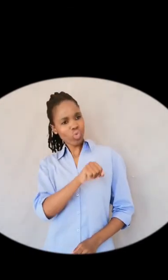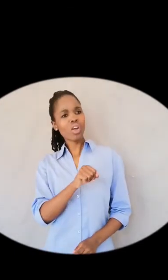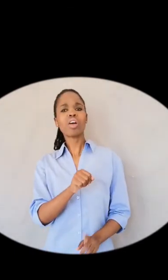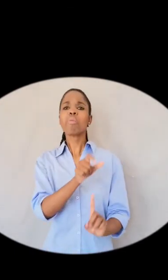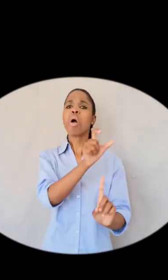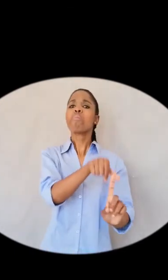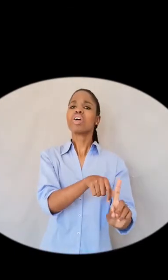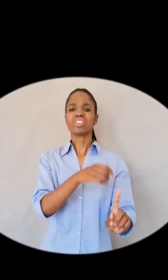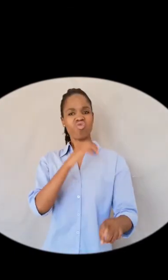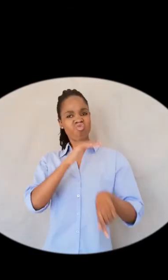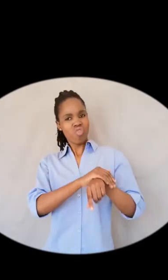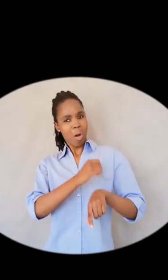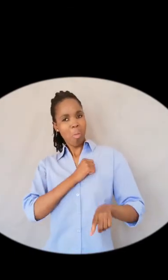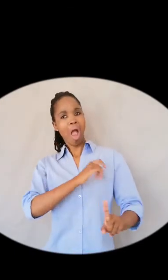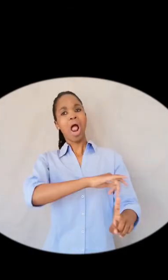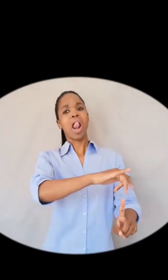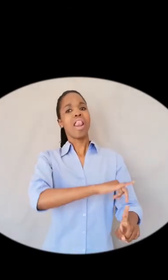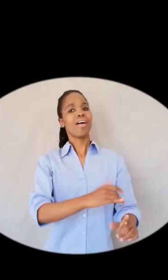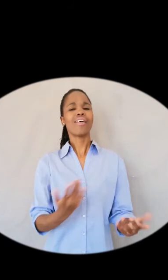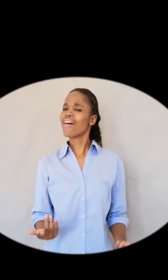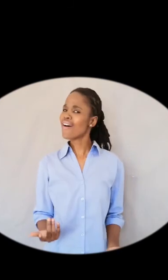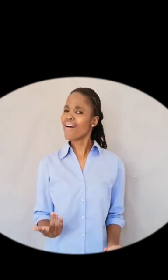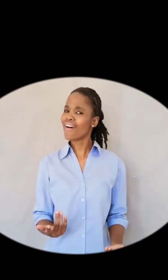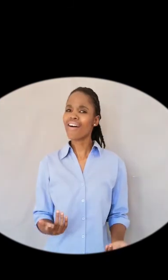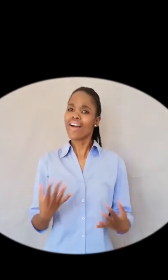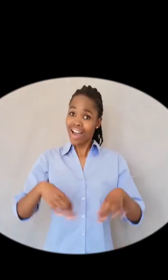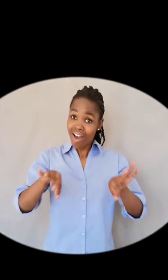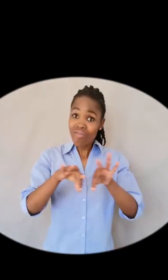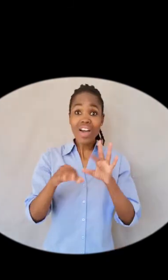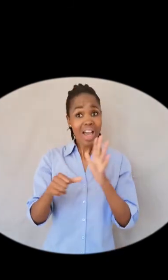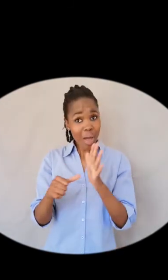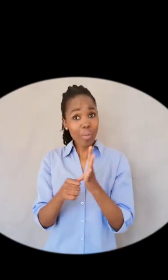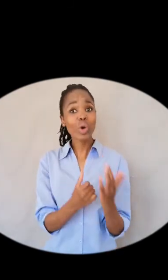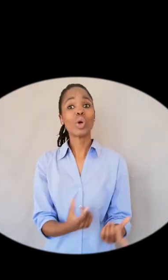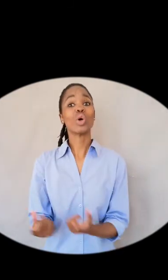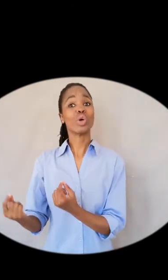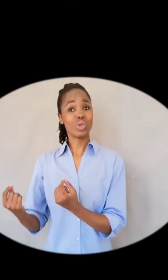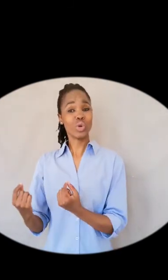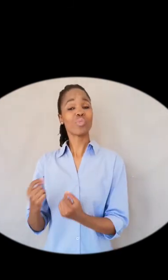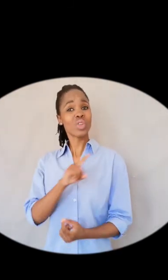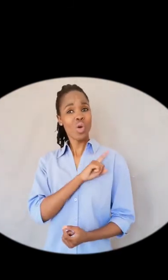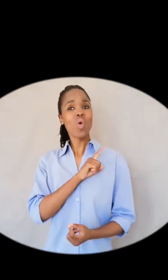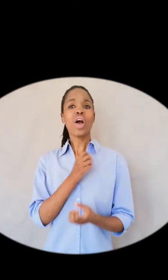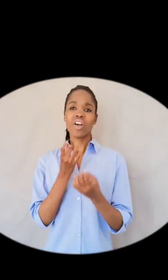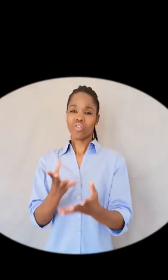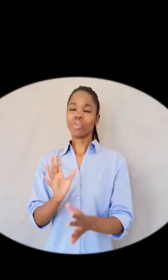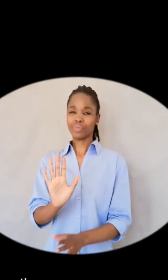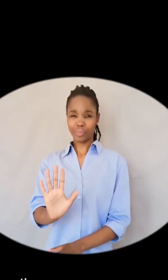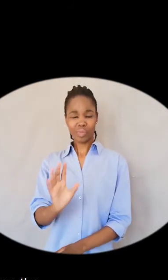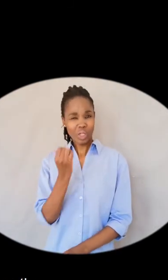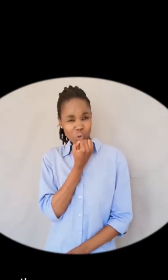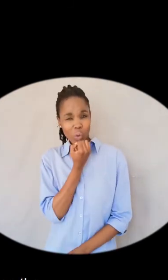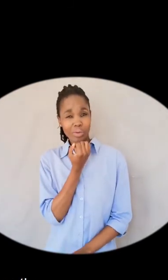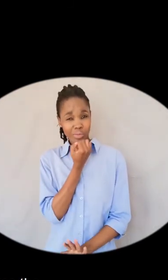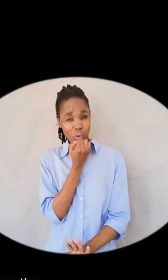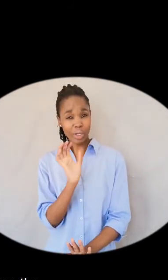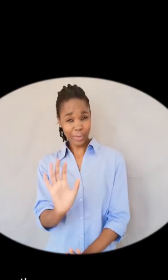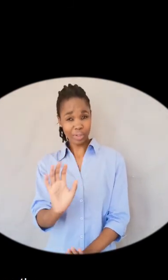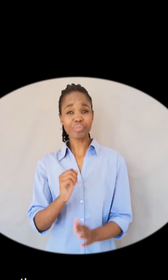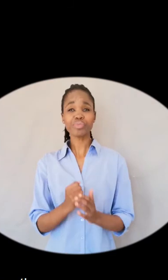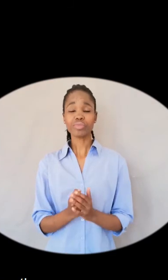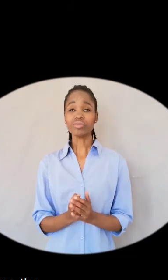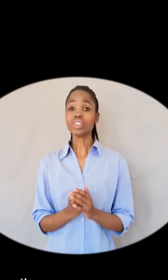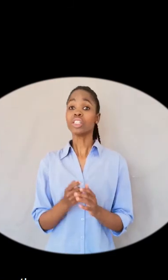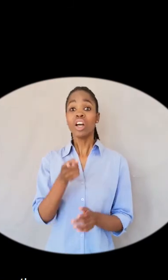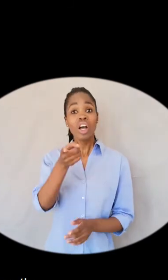If you guys aren't going to, aren't going to, wait, sorry. If you are not going